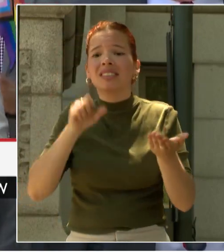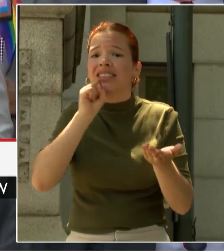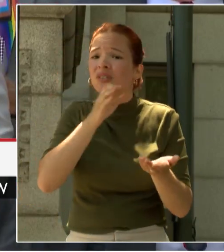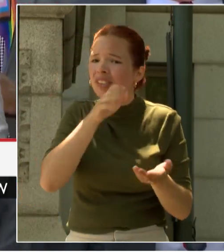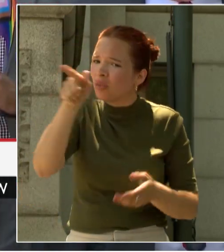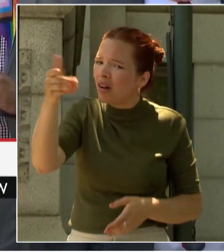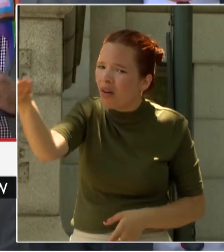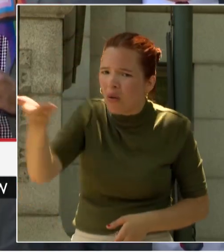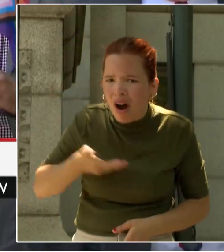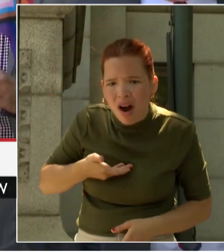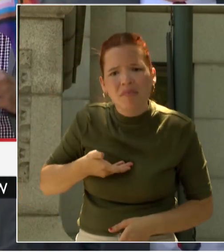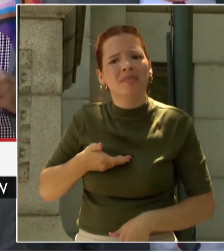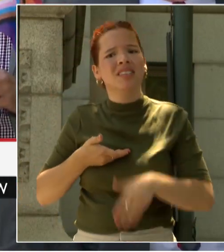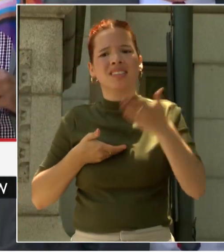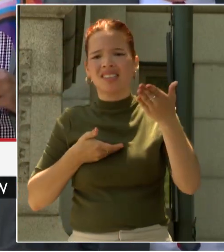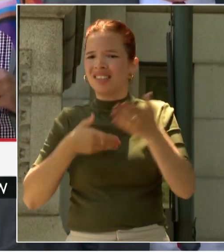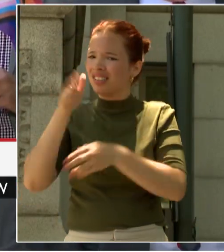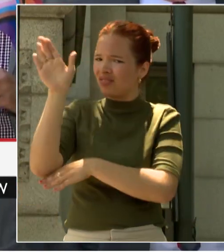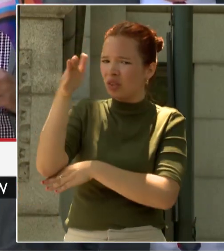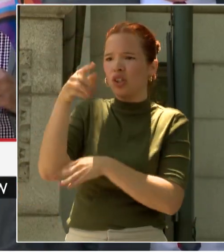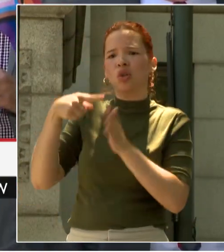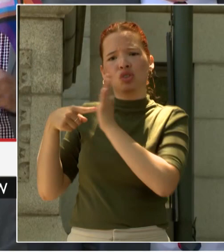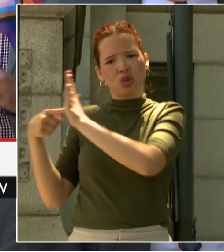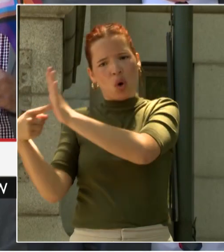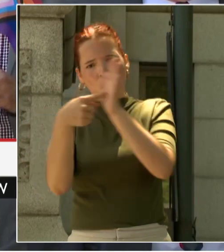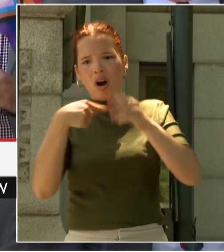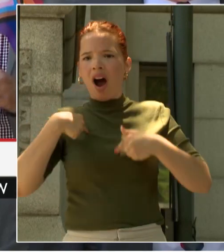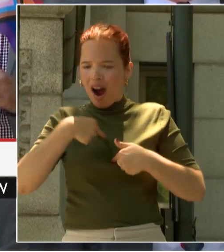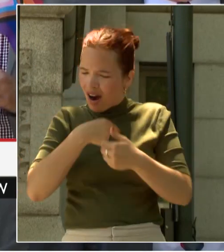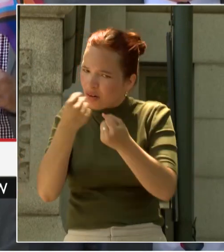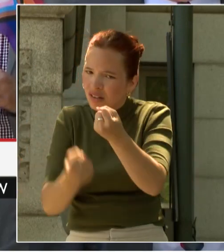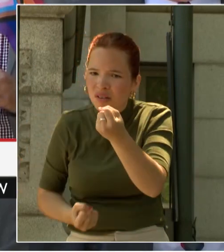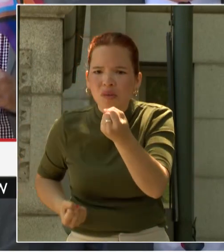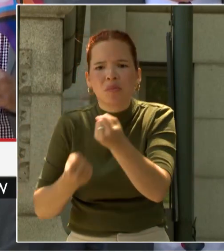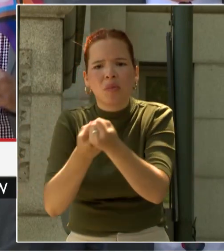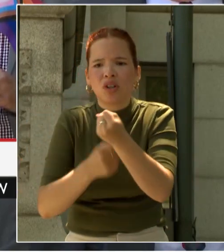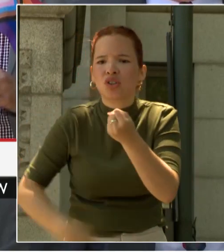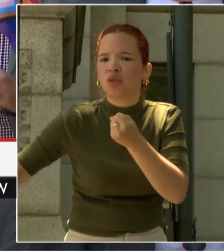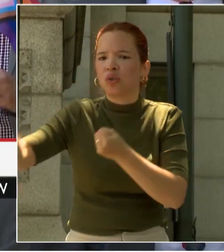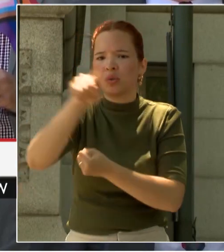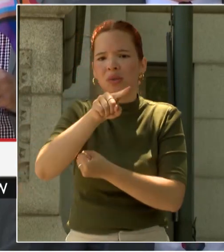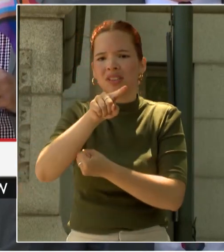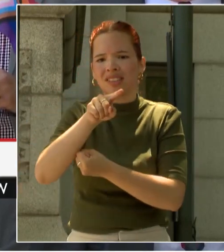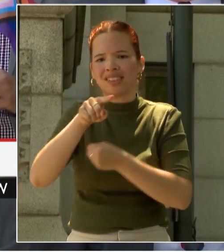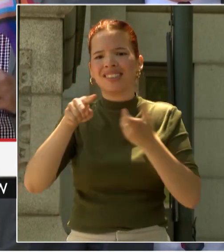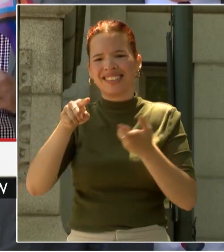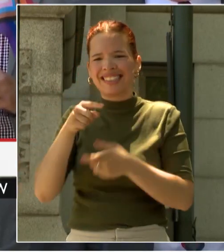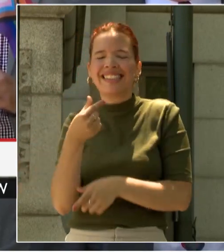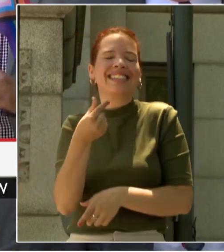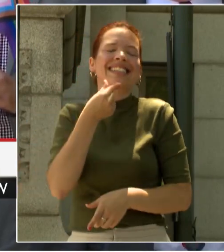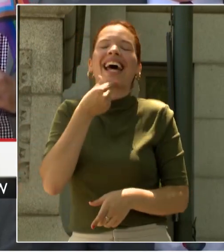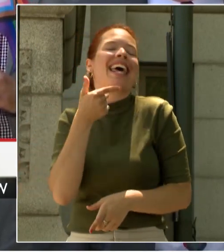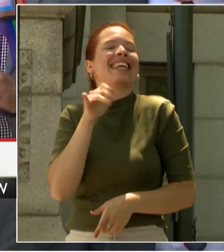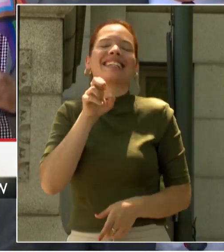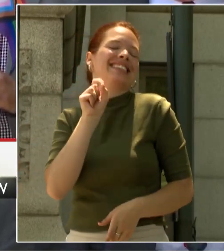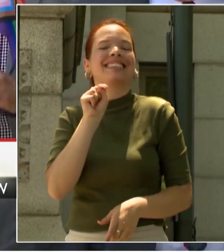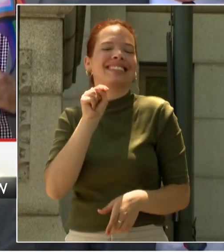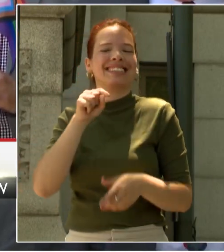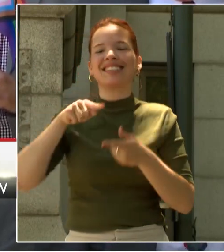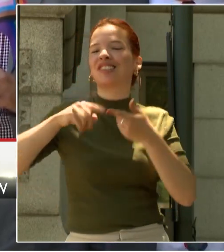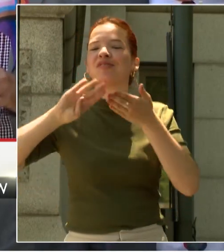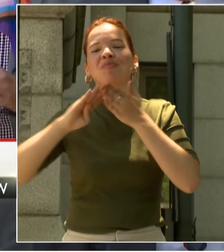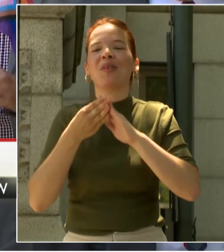we are here for you and we are with you. DC is the gayest city in the world, as our mayor likes to say. I'm still in that